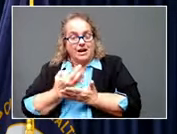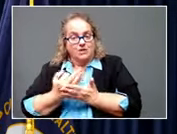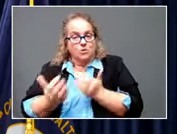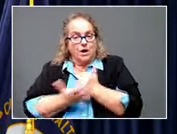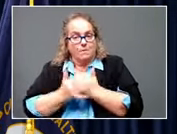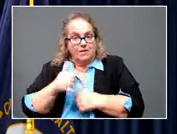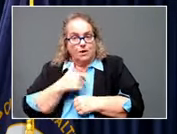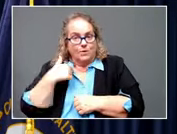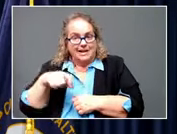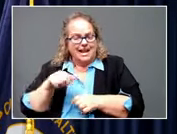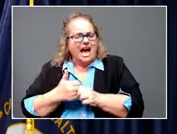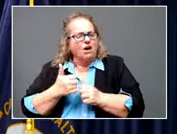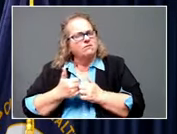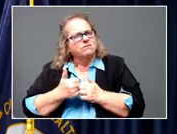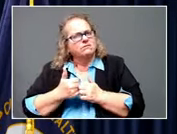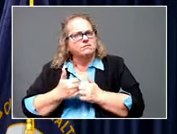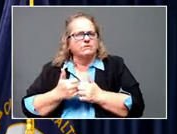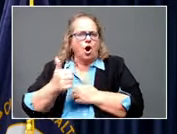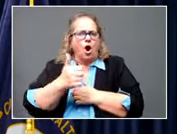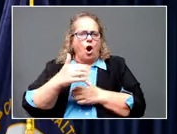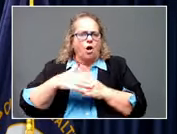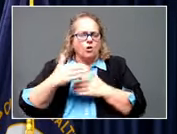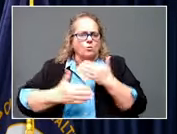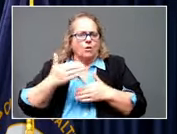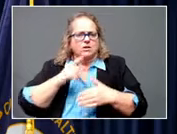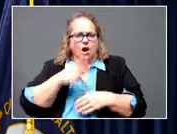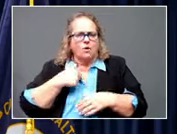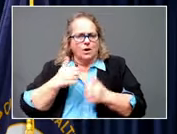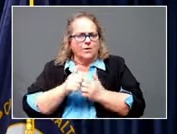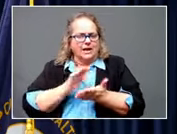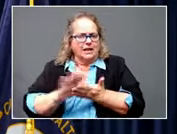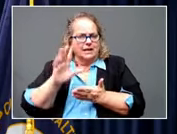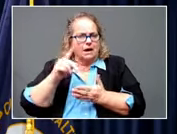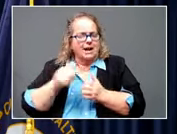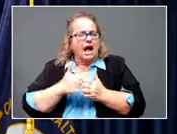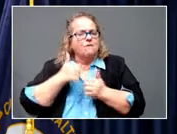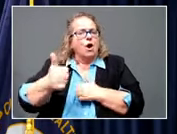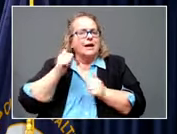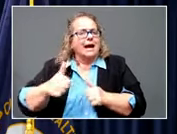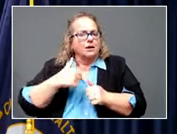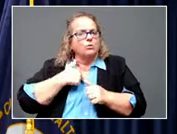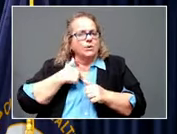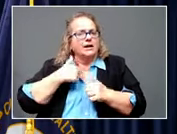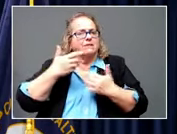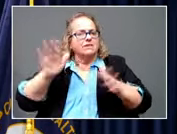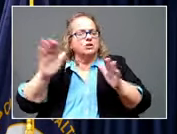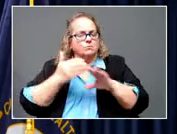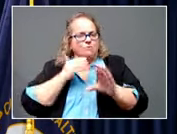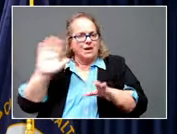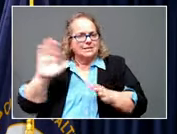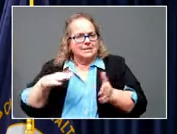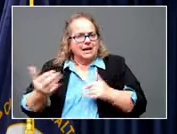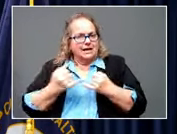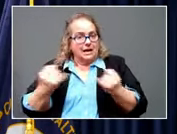along would you say we are in the progress of the cleanup, and how far do you anticipate we'll be able to get within that deadline? Thank you. We got a